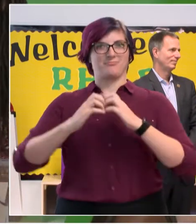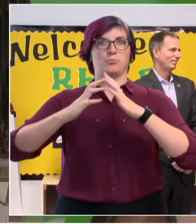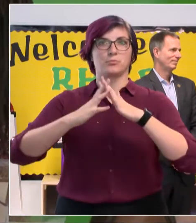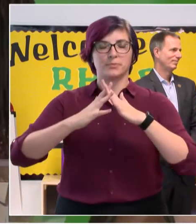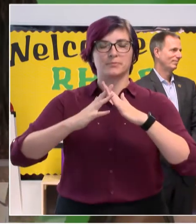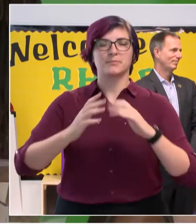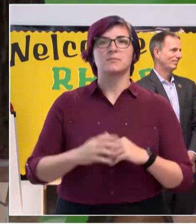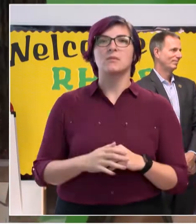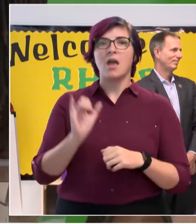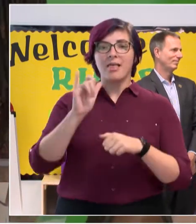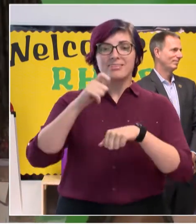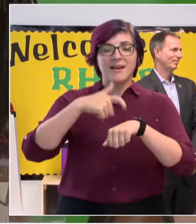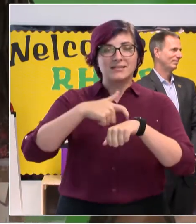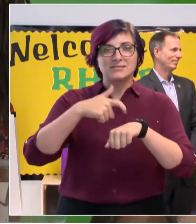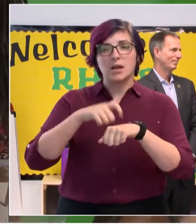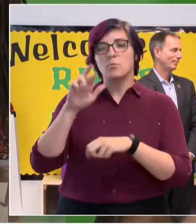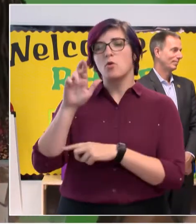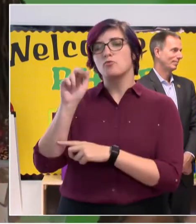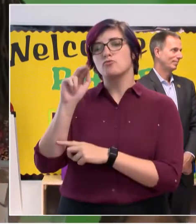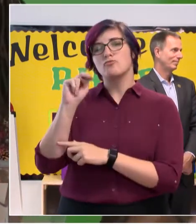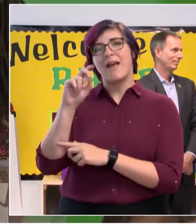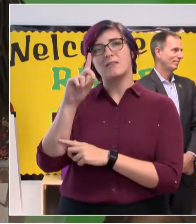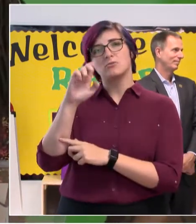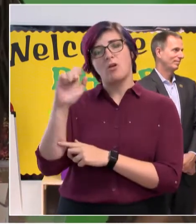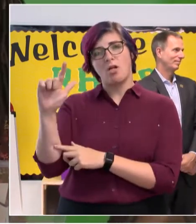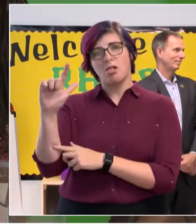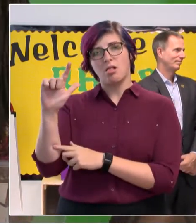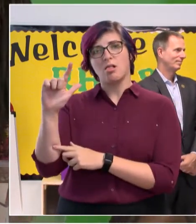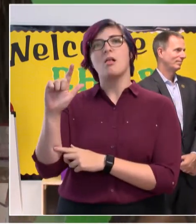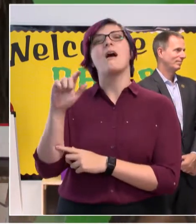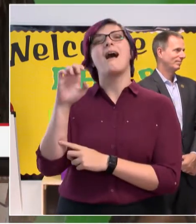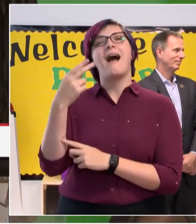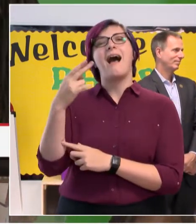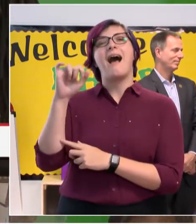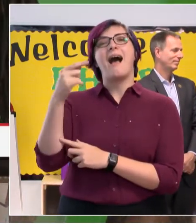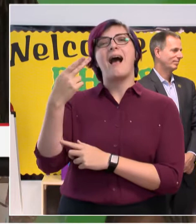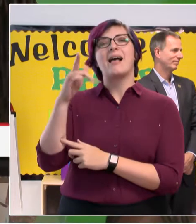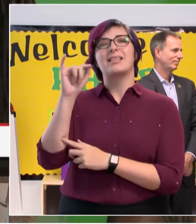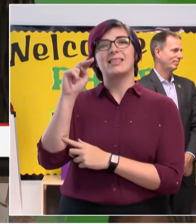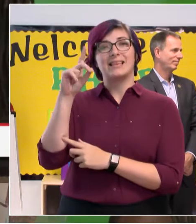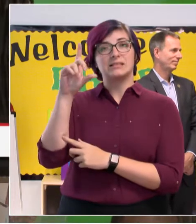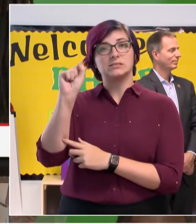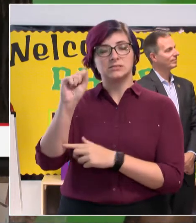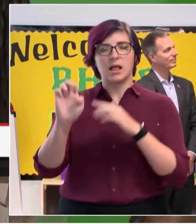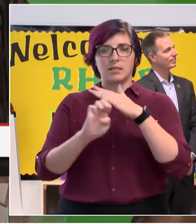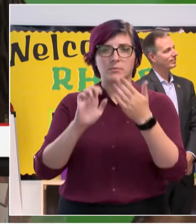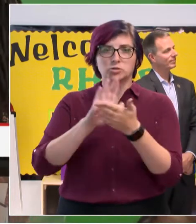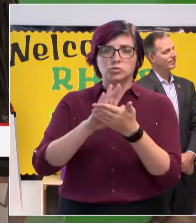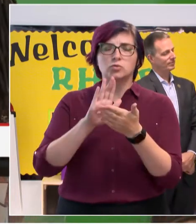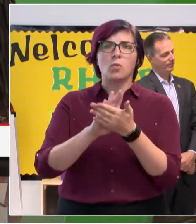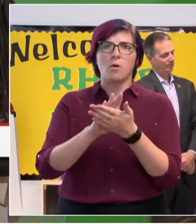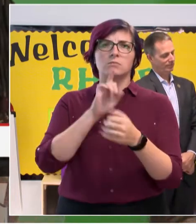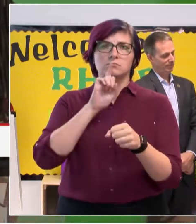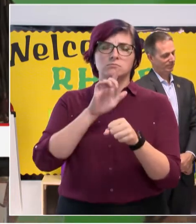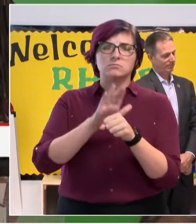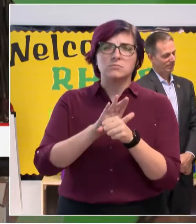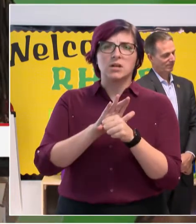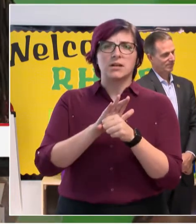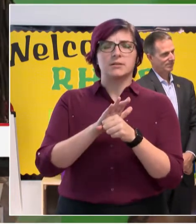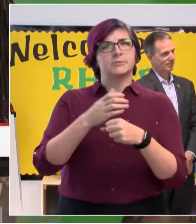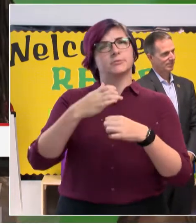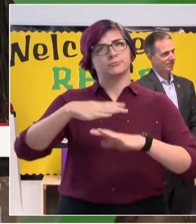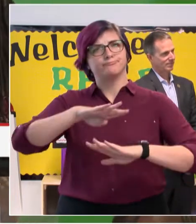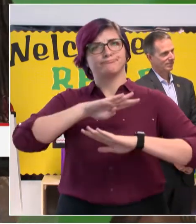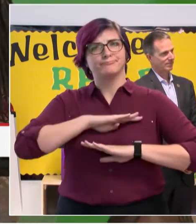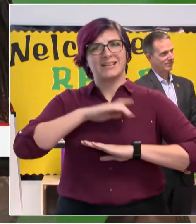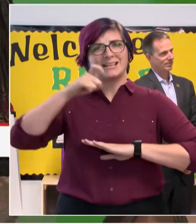that time, Randle Highlands Elementary School has grown into a nurturing place dedicated to meeting the social, emotional, and developmental needs